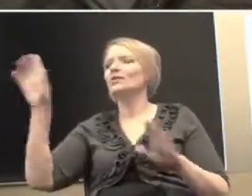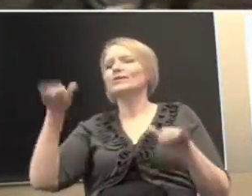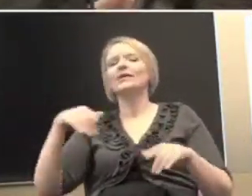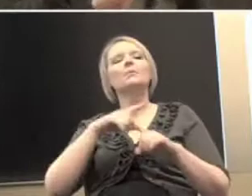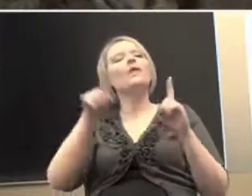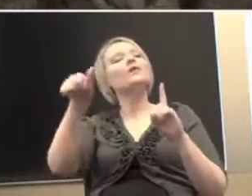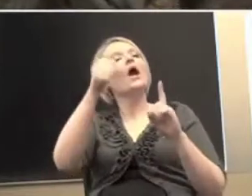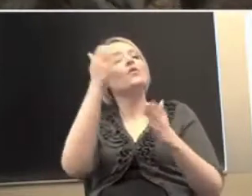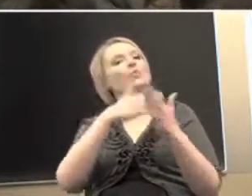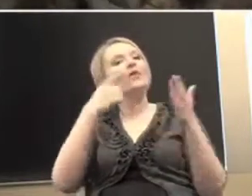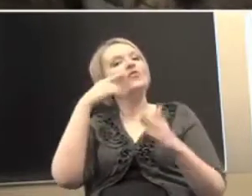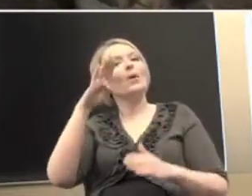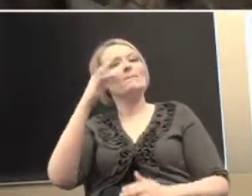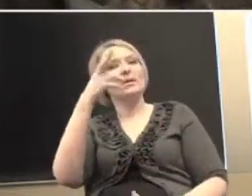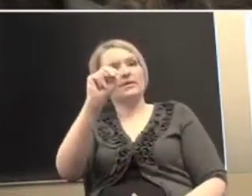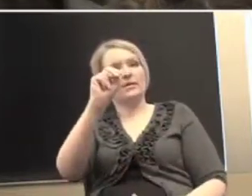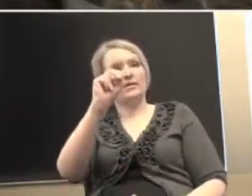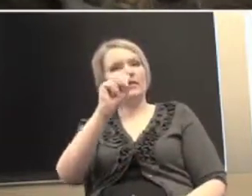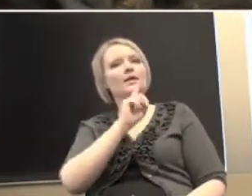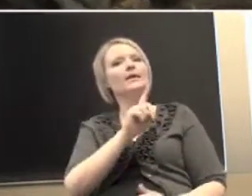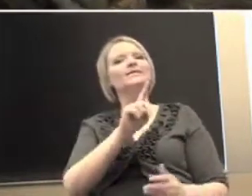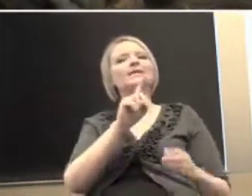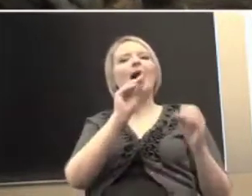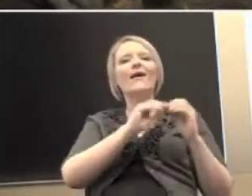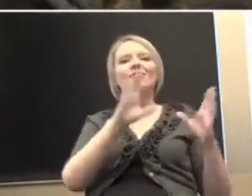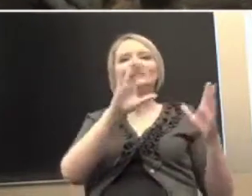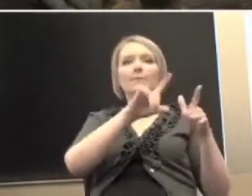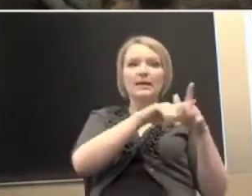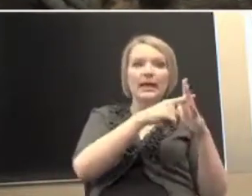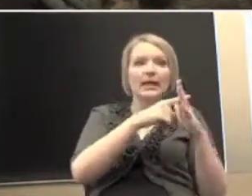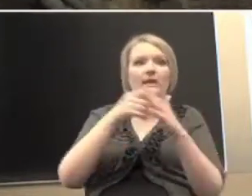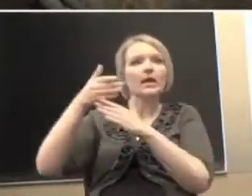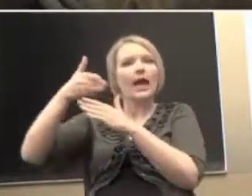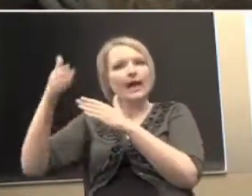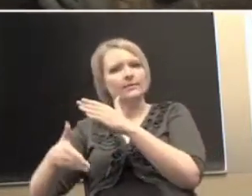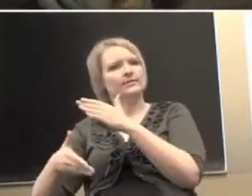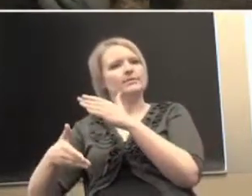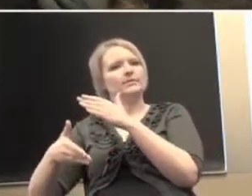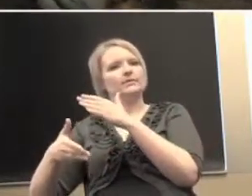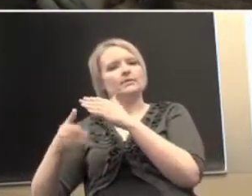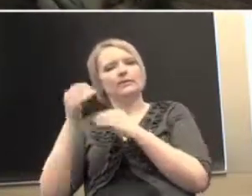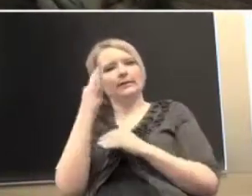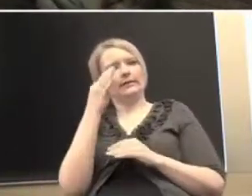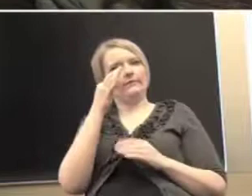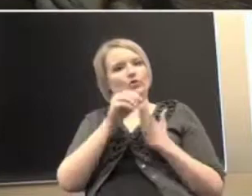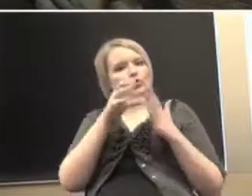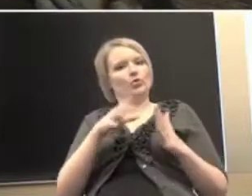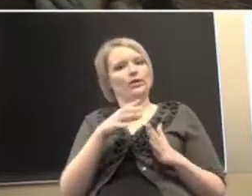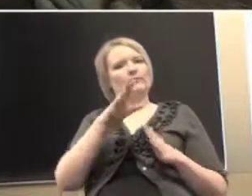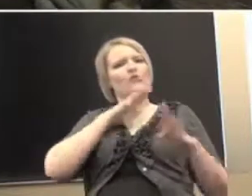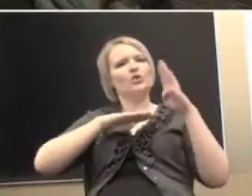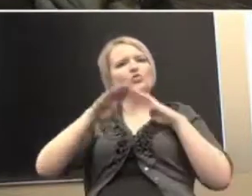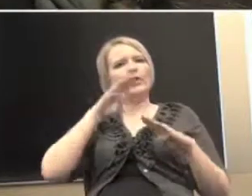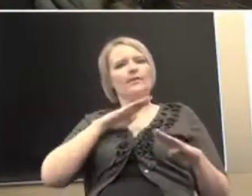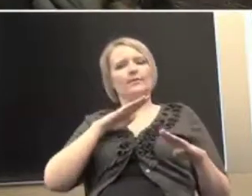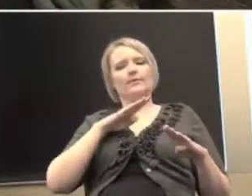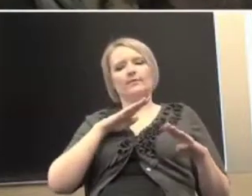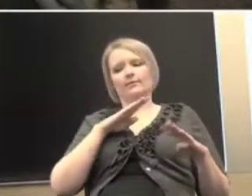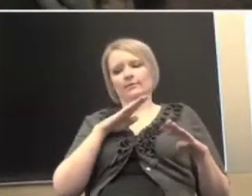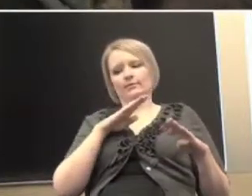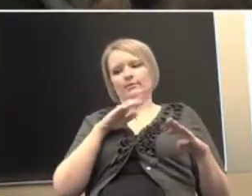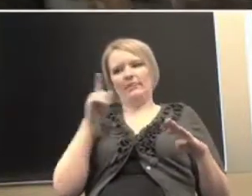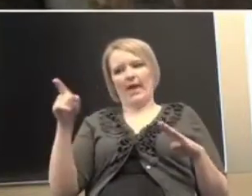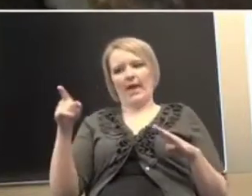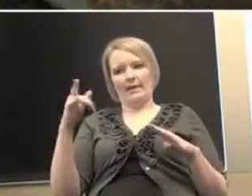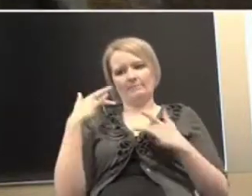of doing the bins is that it has a clear beginning and end. And if the frustration is that they're leaving, we want